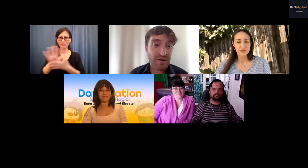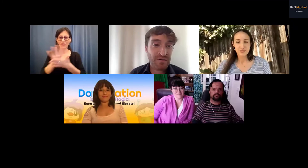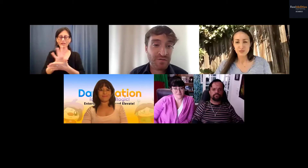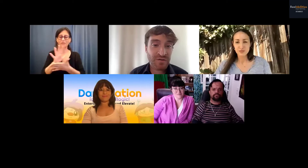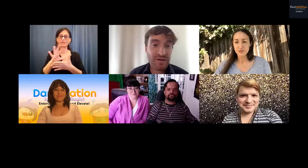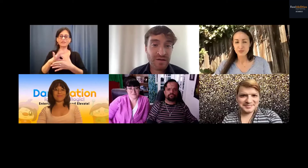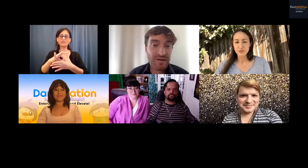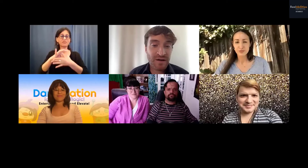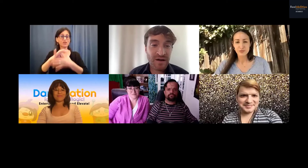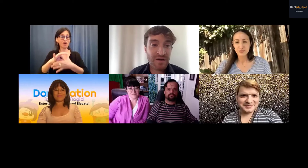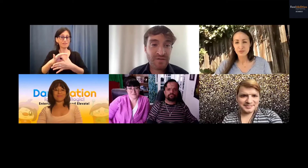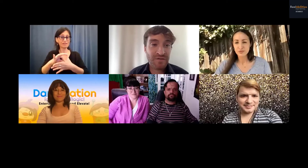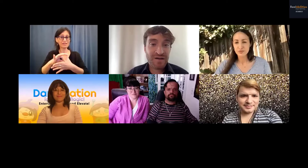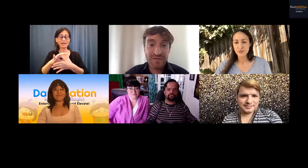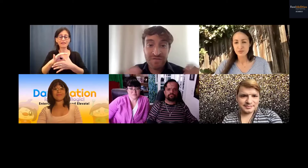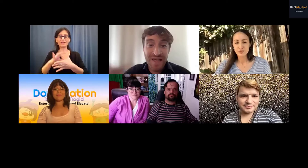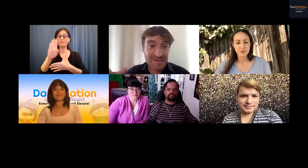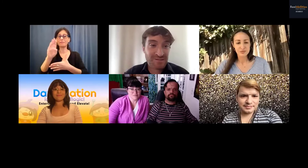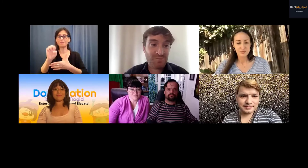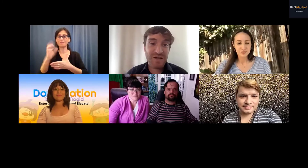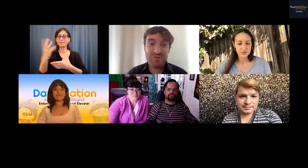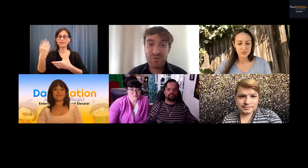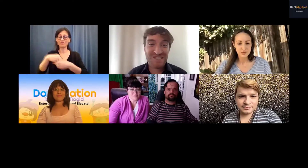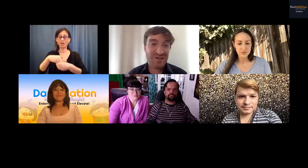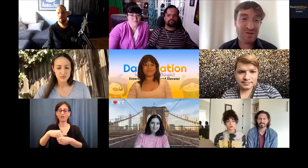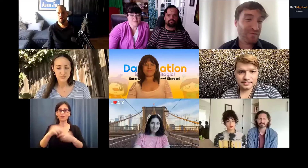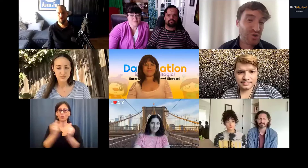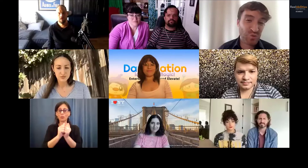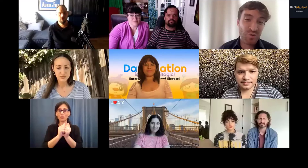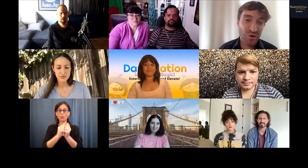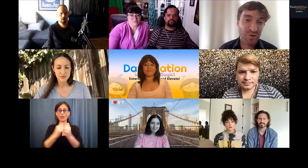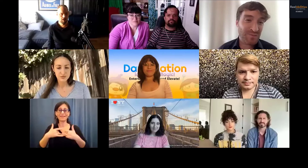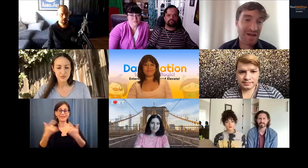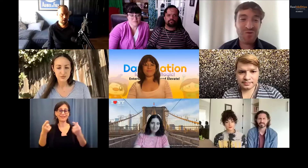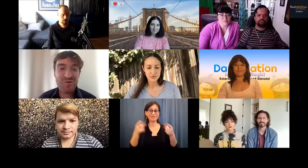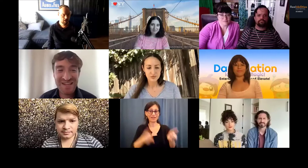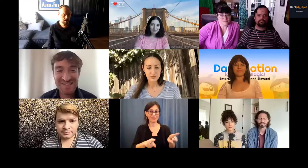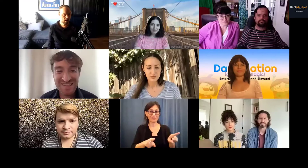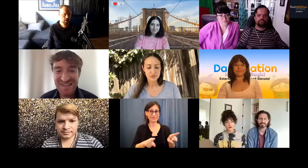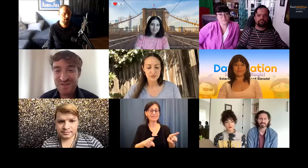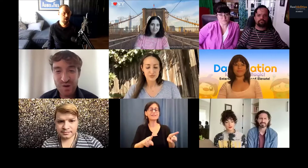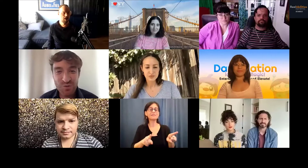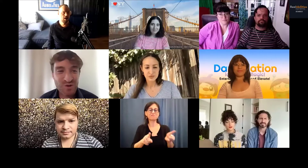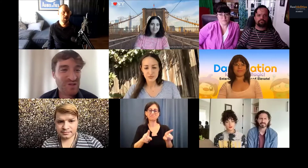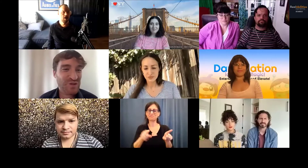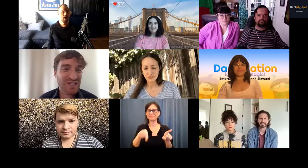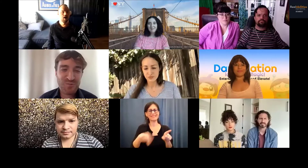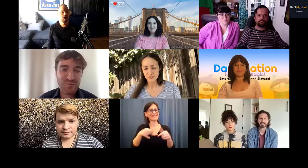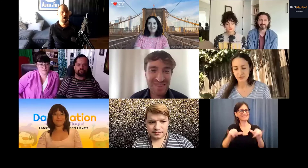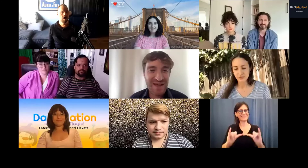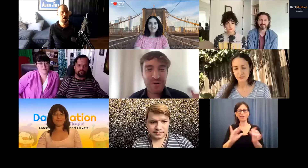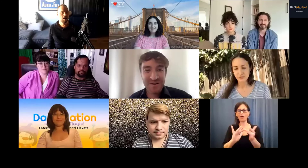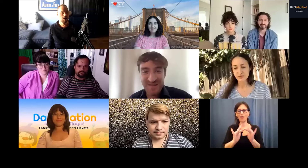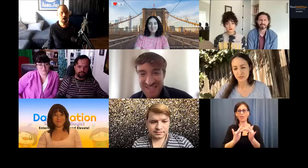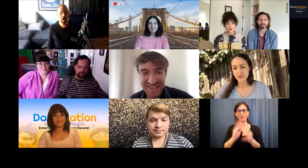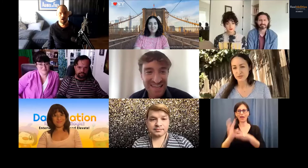be a part of events, but we're still in a virtual world in many ways. So we're still dealing with that. Where is the